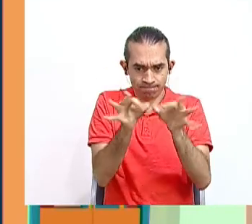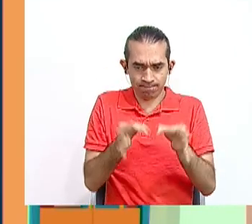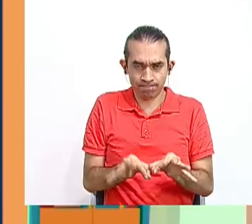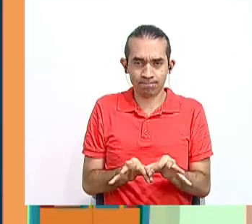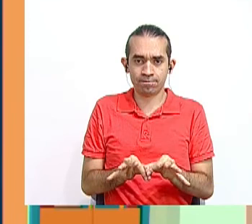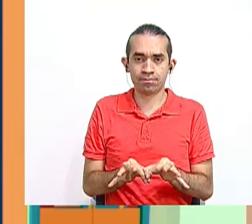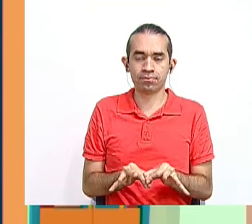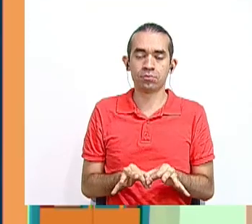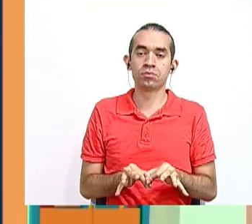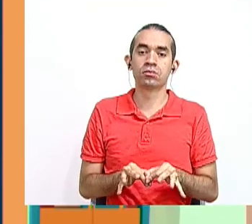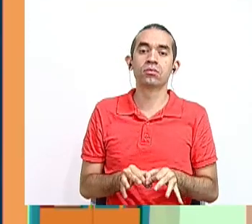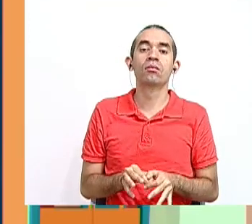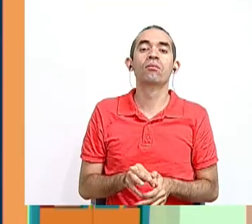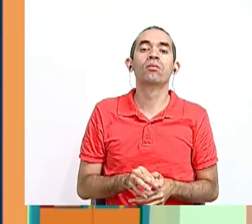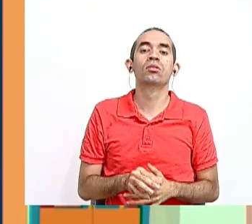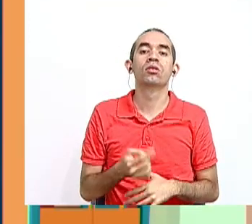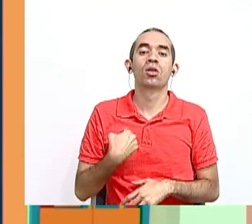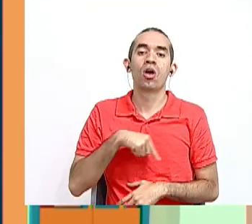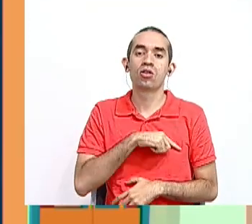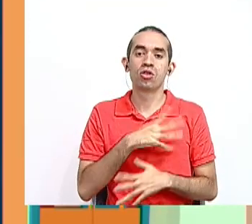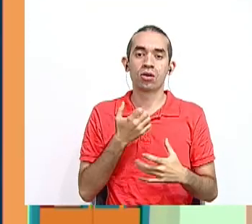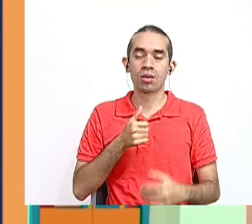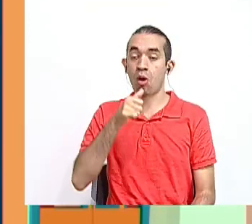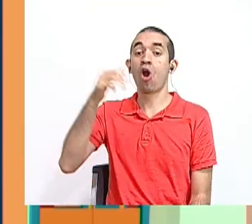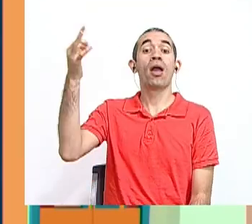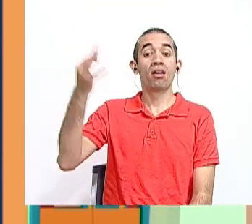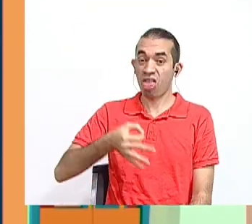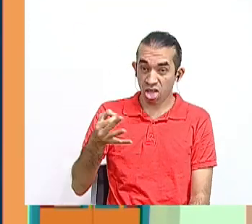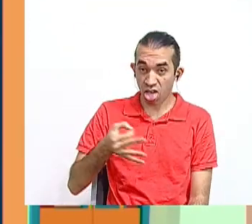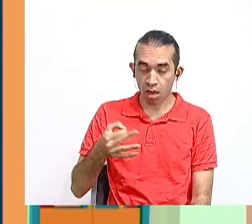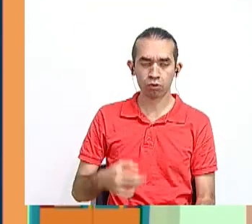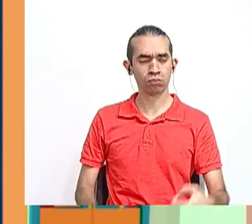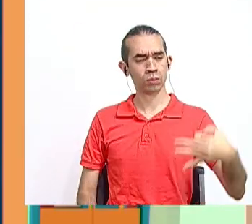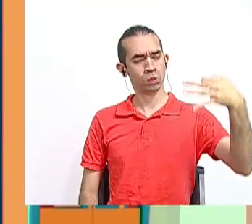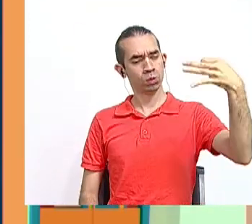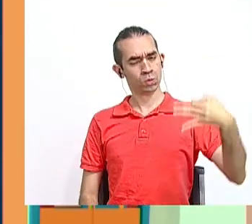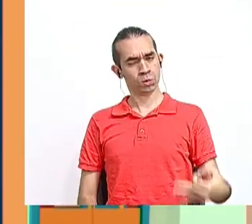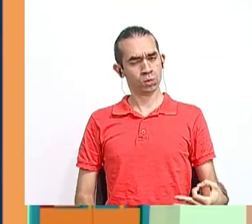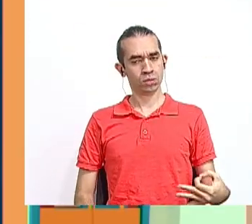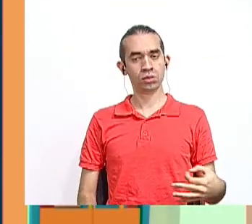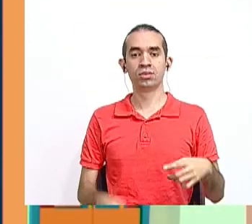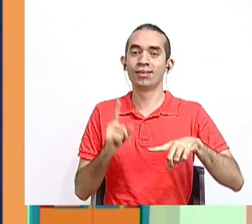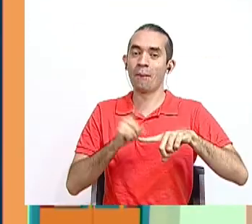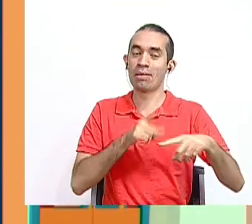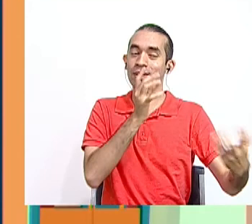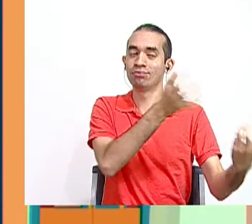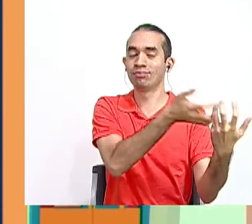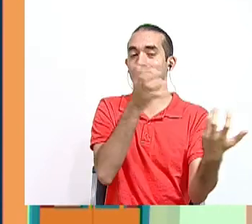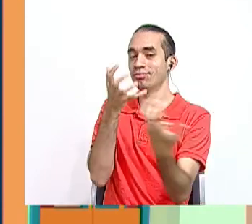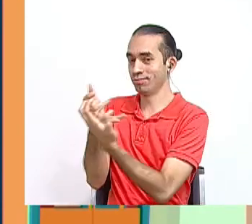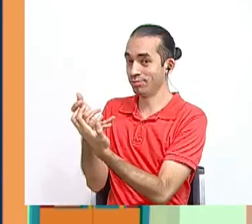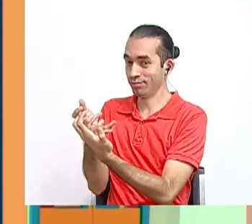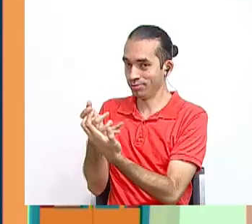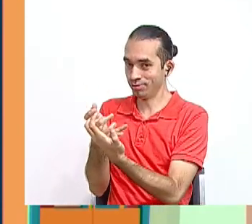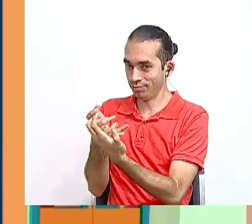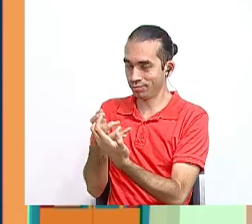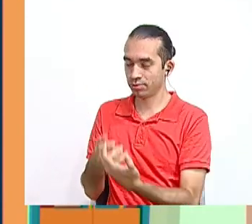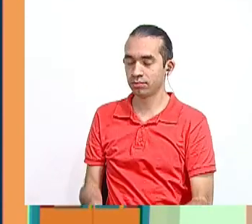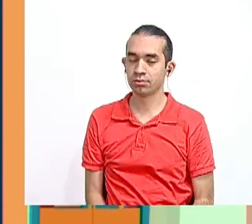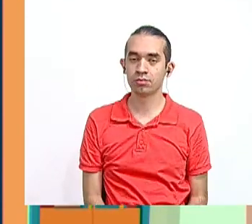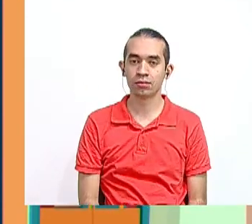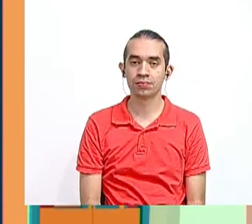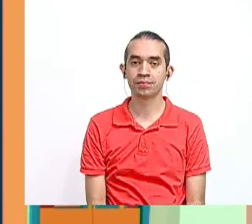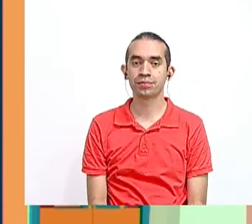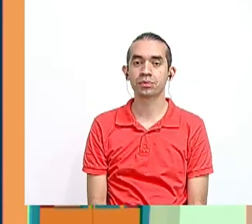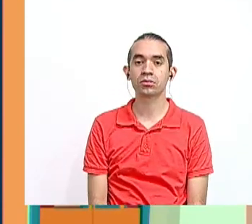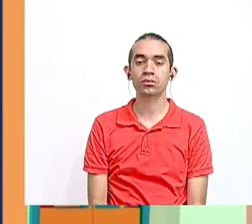don't actually want to be very informal or too formal if you're writing to a friend, okay? So now, it's time